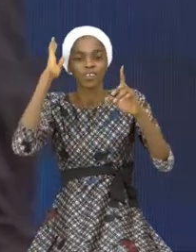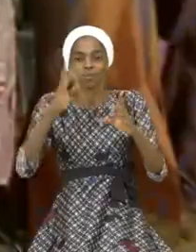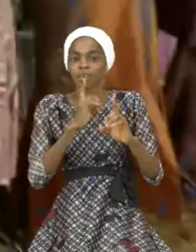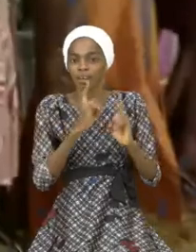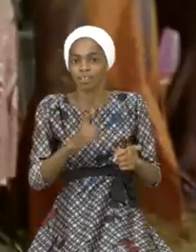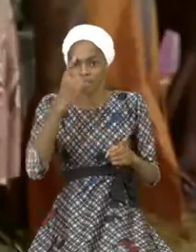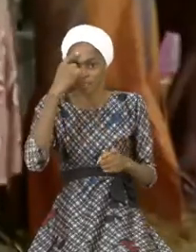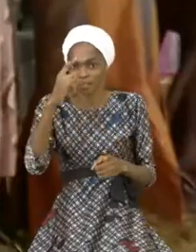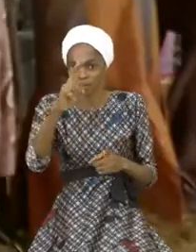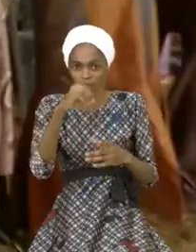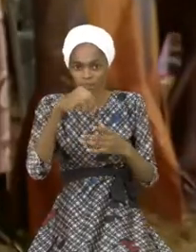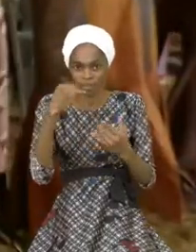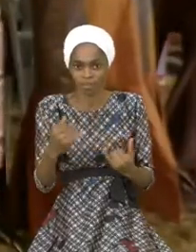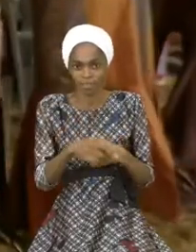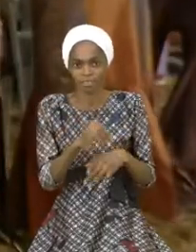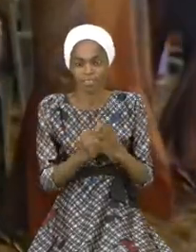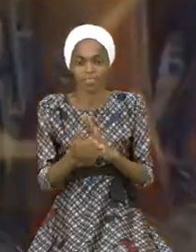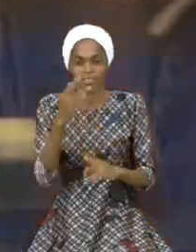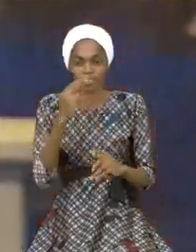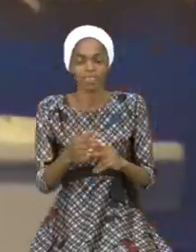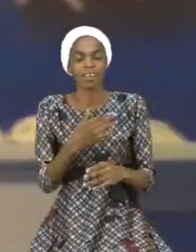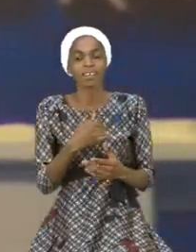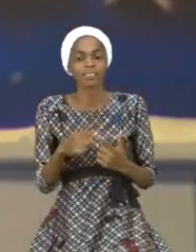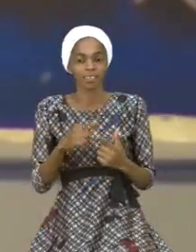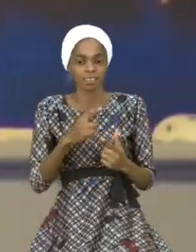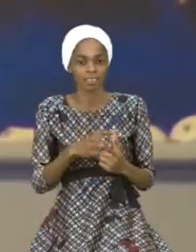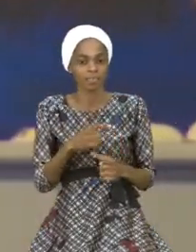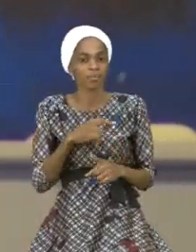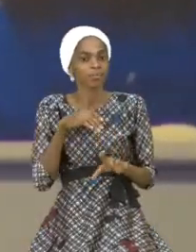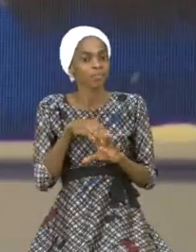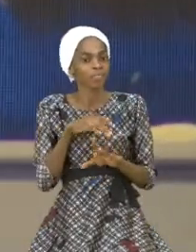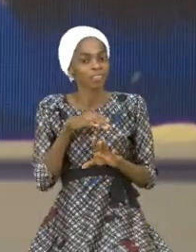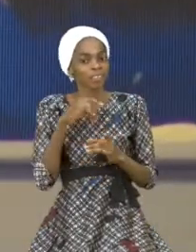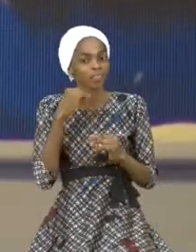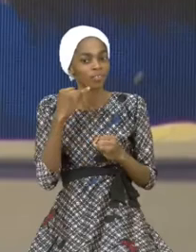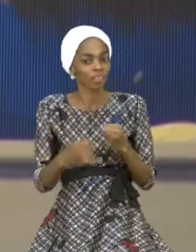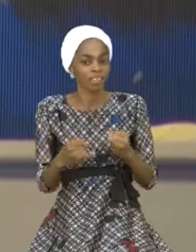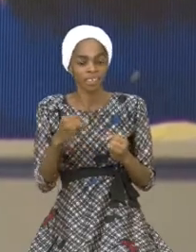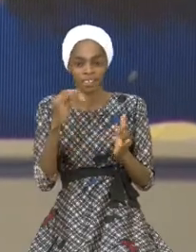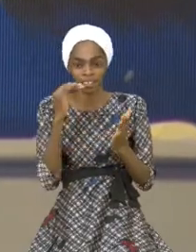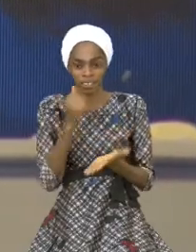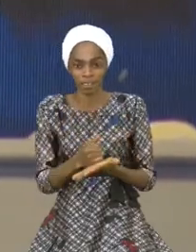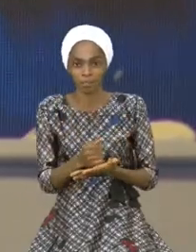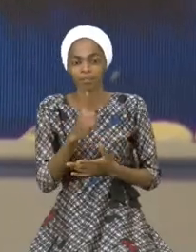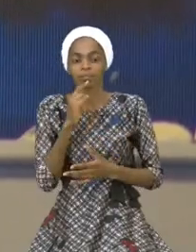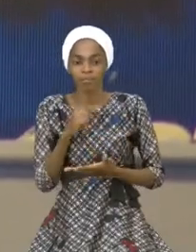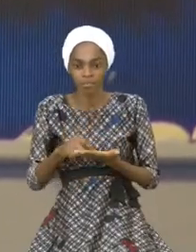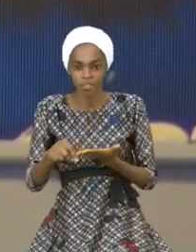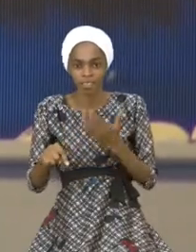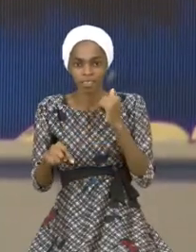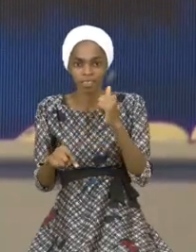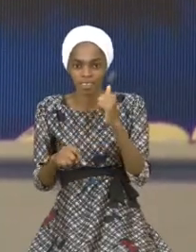tonight. And then at the end of the final amen, you check up